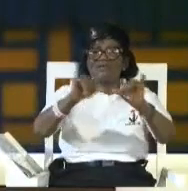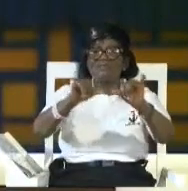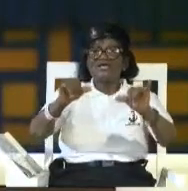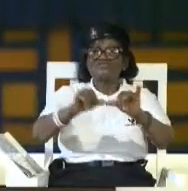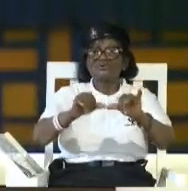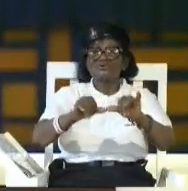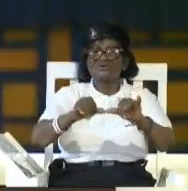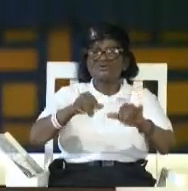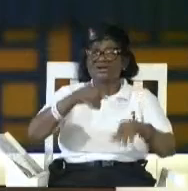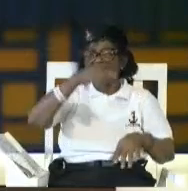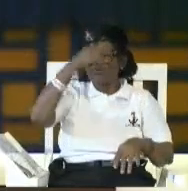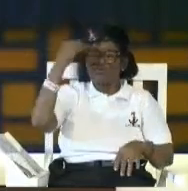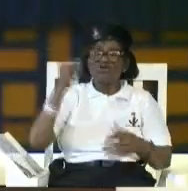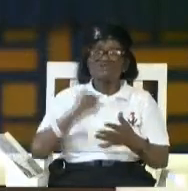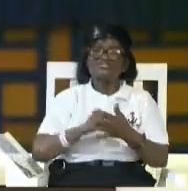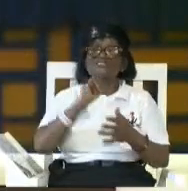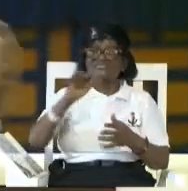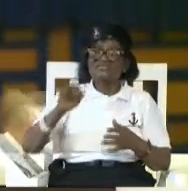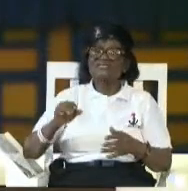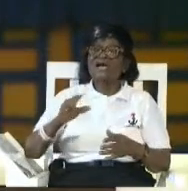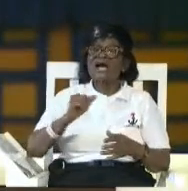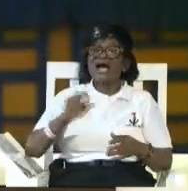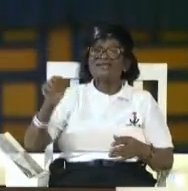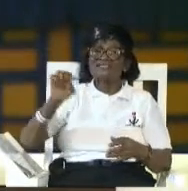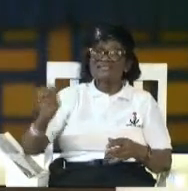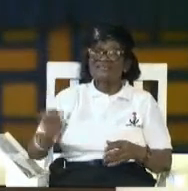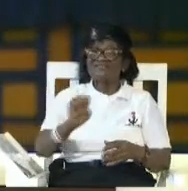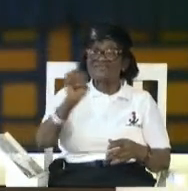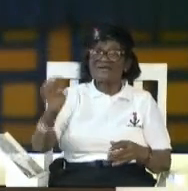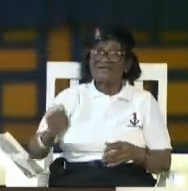because it's an eternal something.